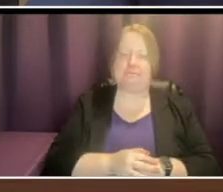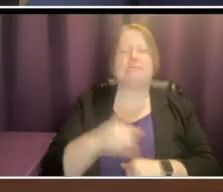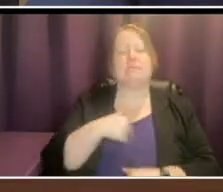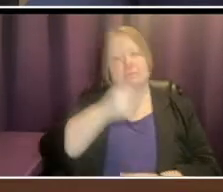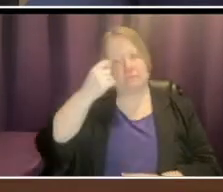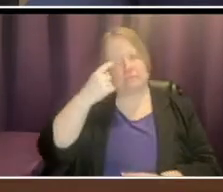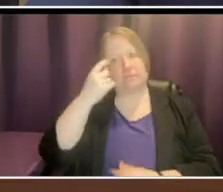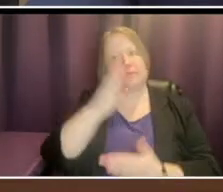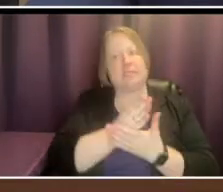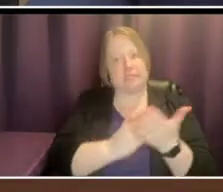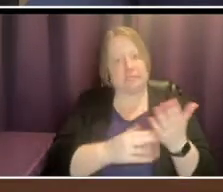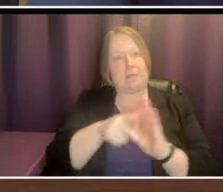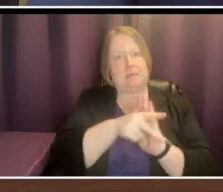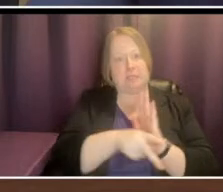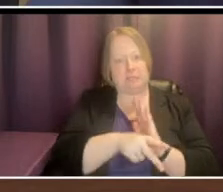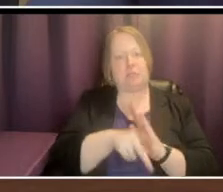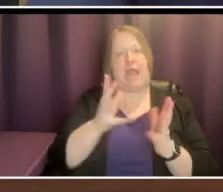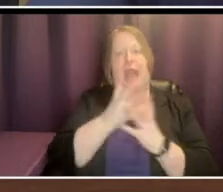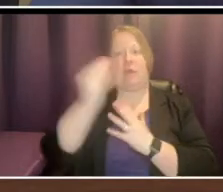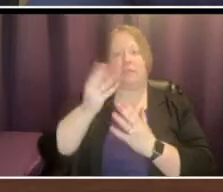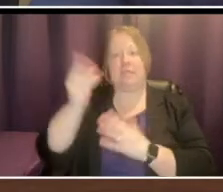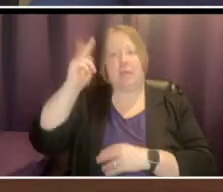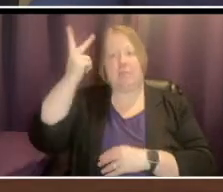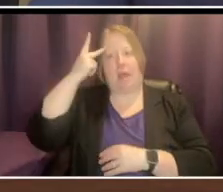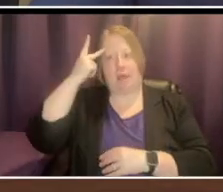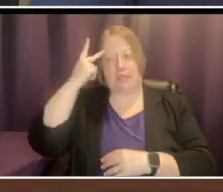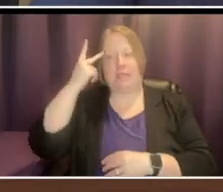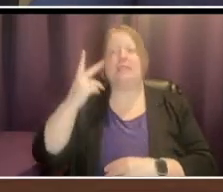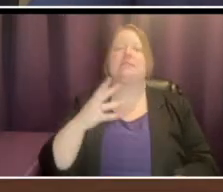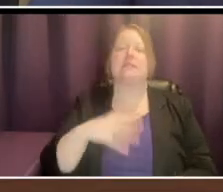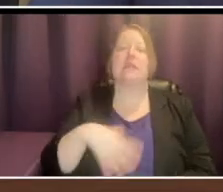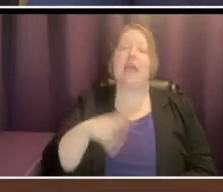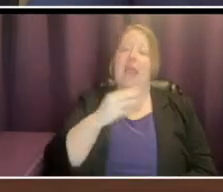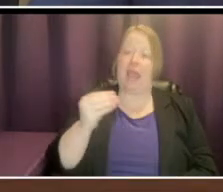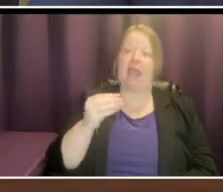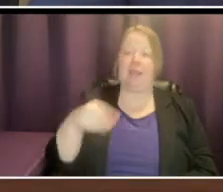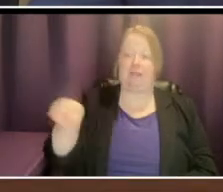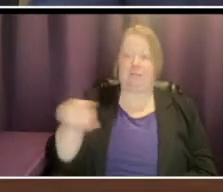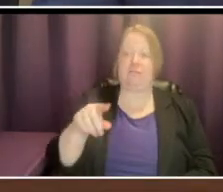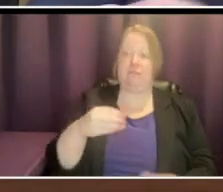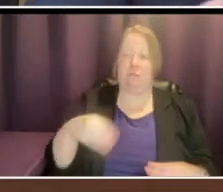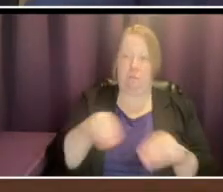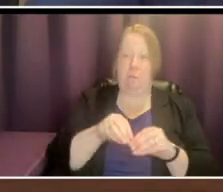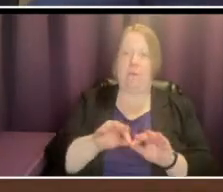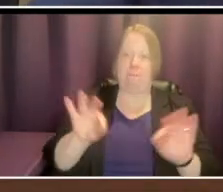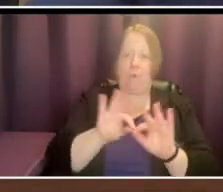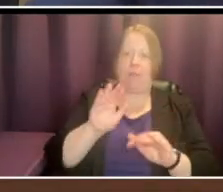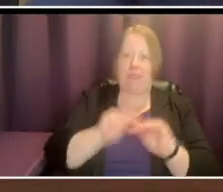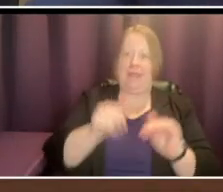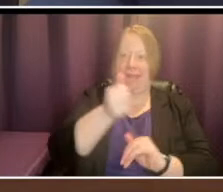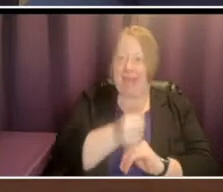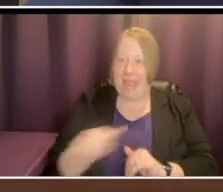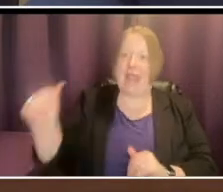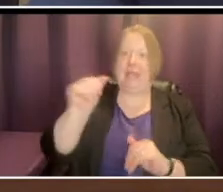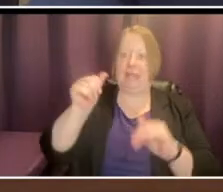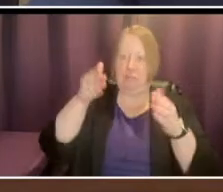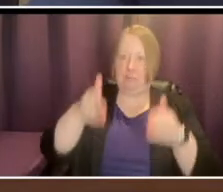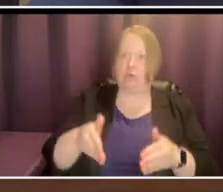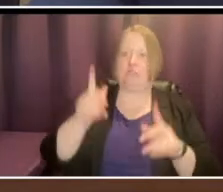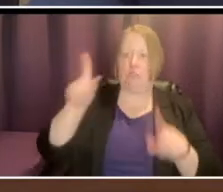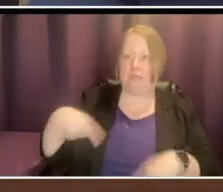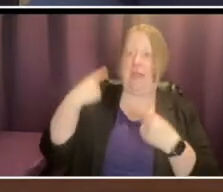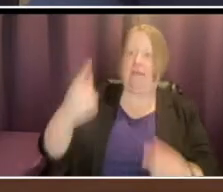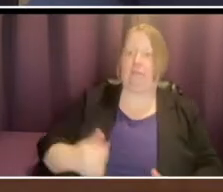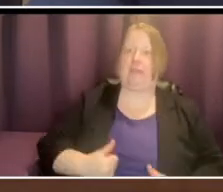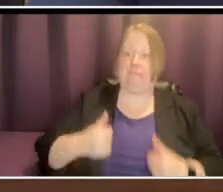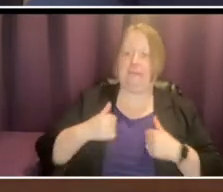be beyond politics, inviolate, and more important than any single American who has ever lived. Thank